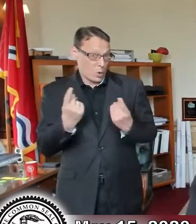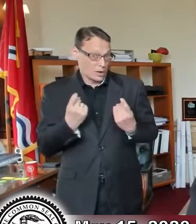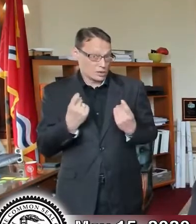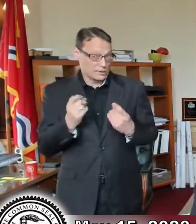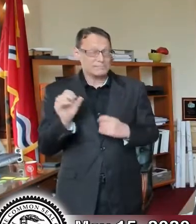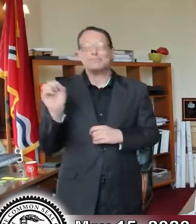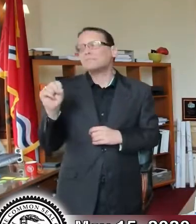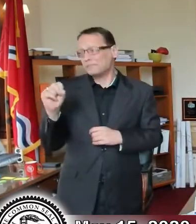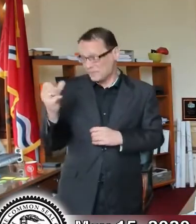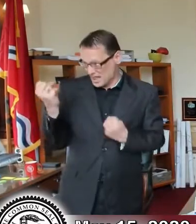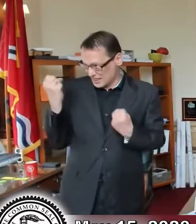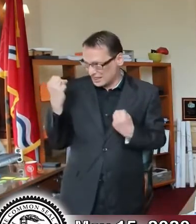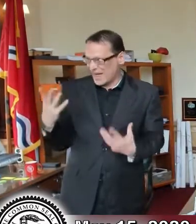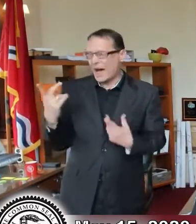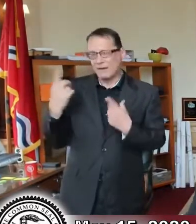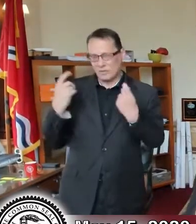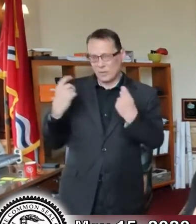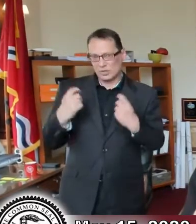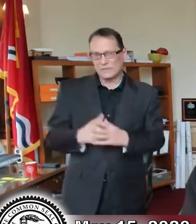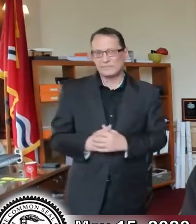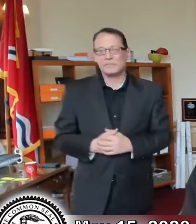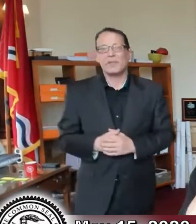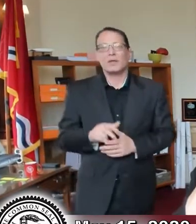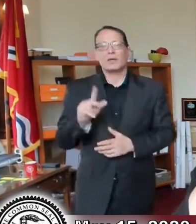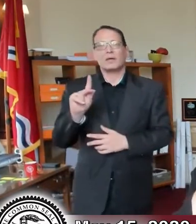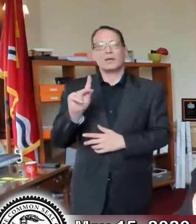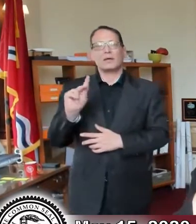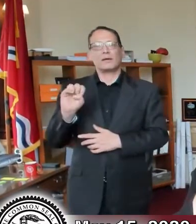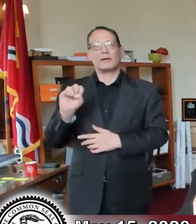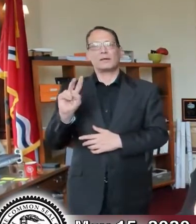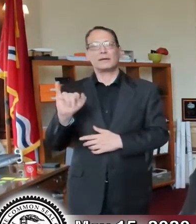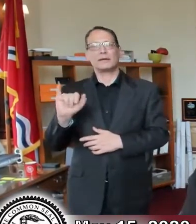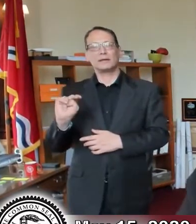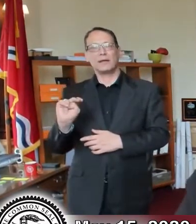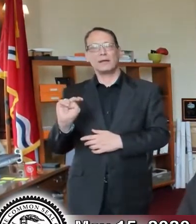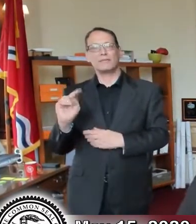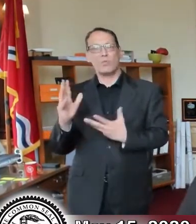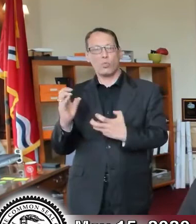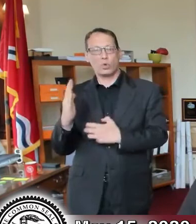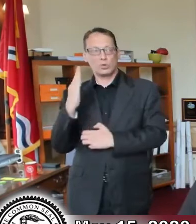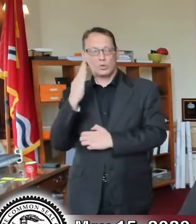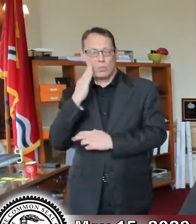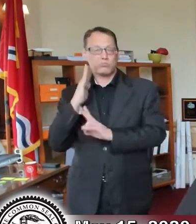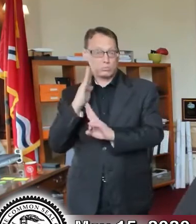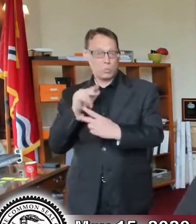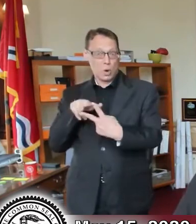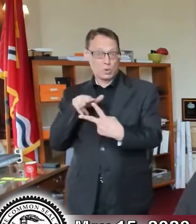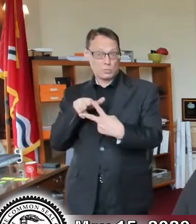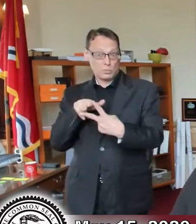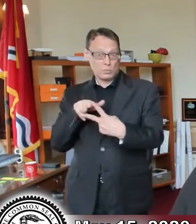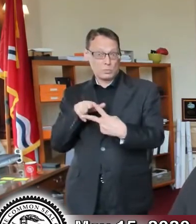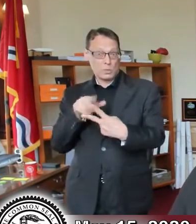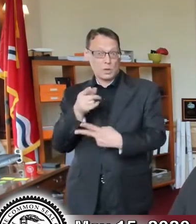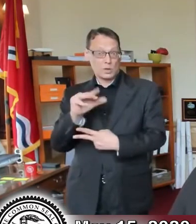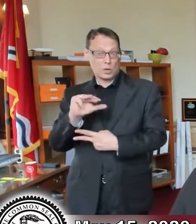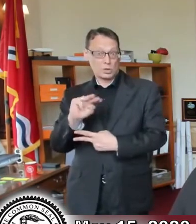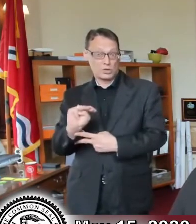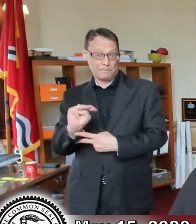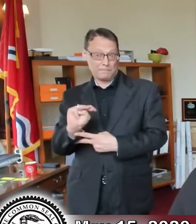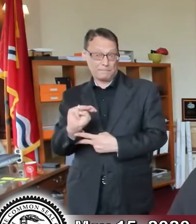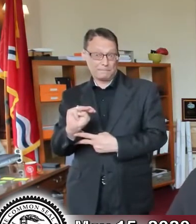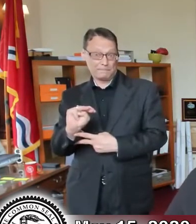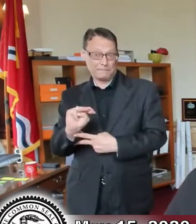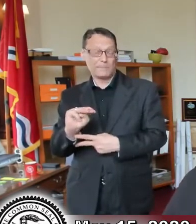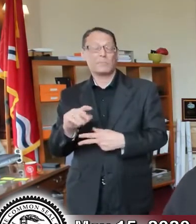few questions. Okay. Kevin wants to know, well, we have 2 questions about gyms.